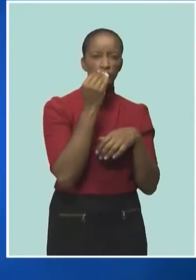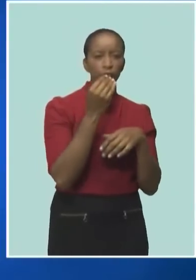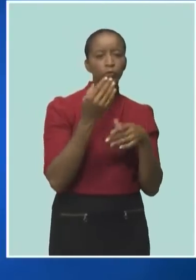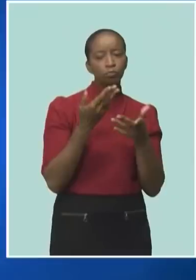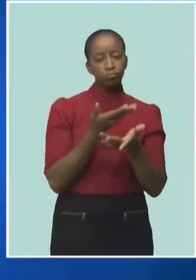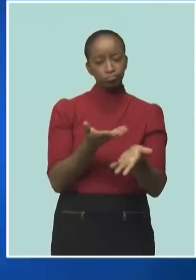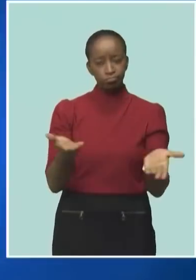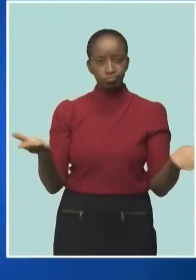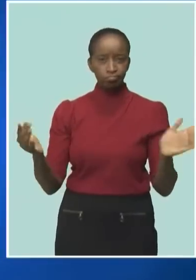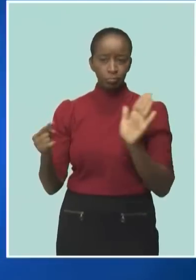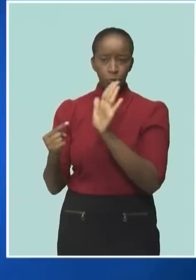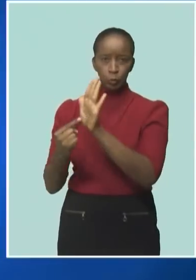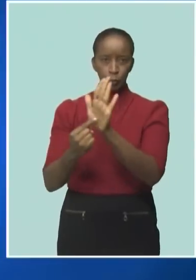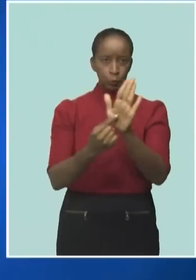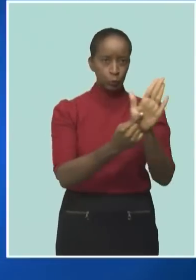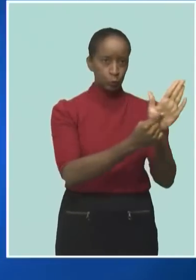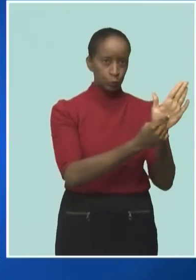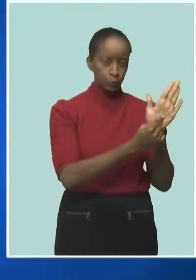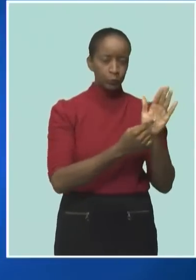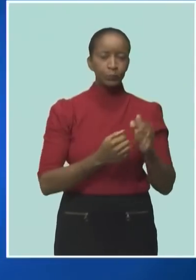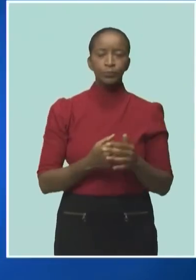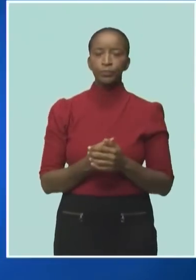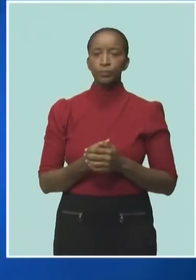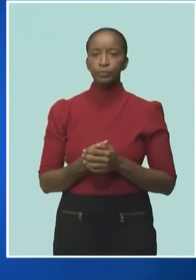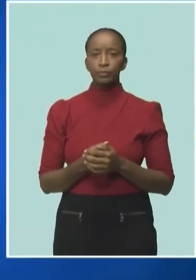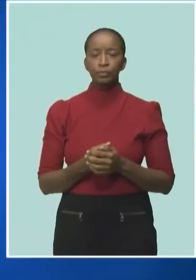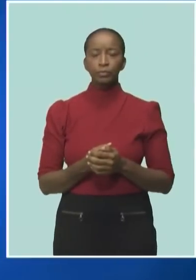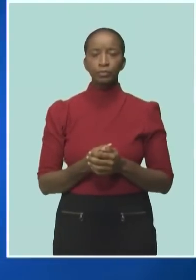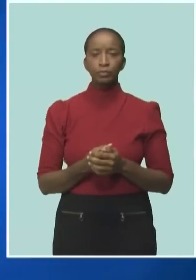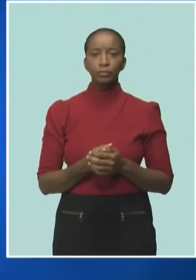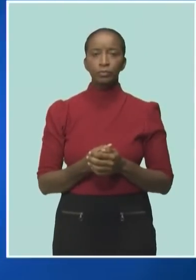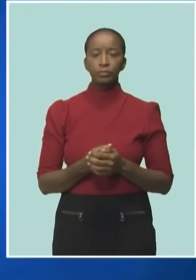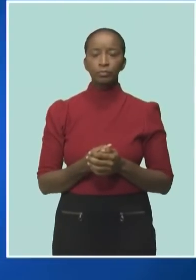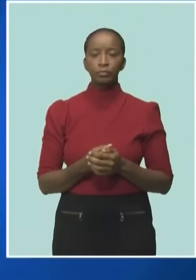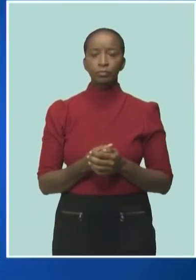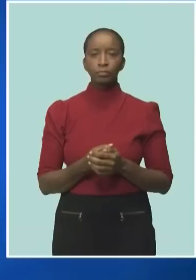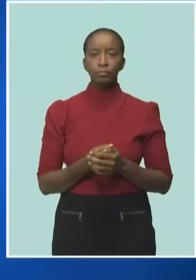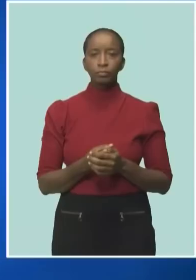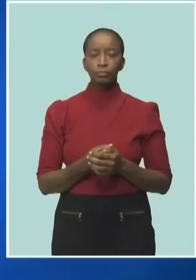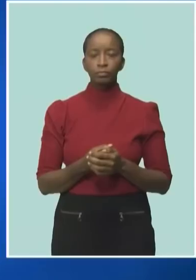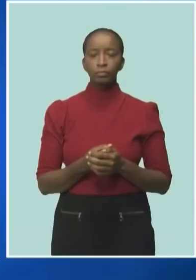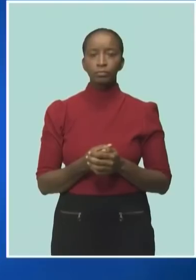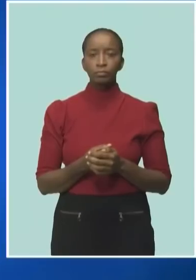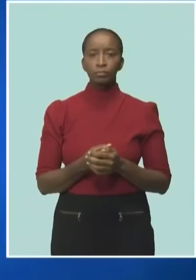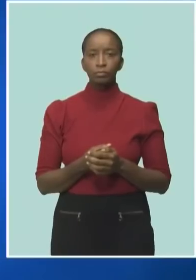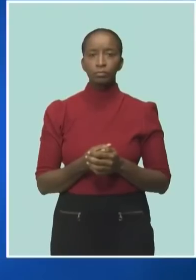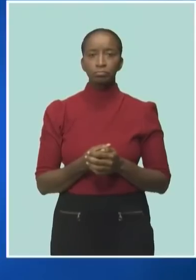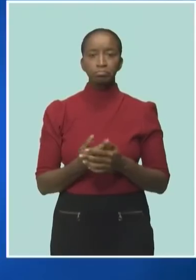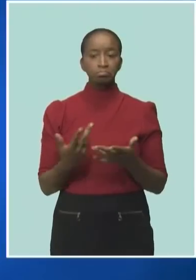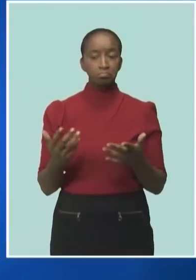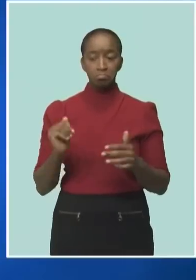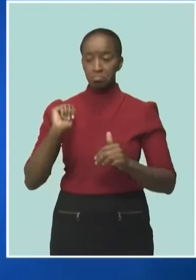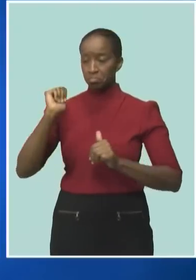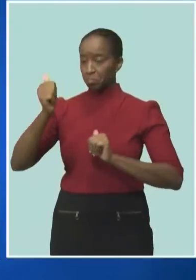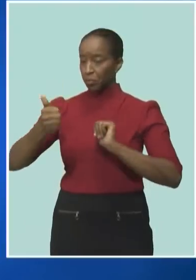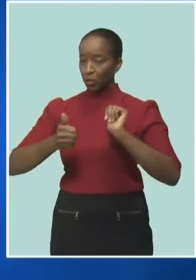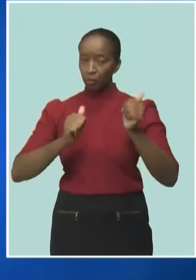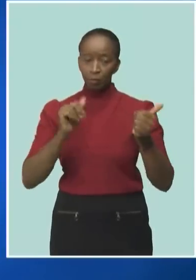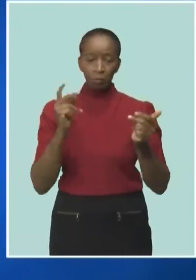site's manager, Kelvin Carvalho. Thus far, I have no complaints, and